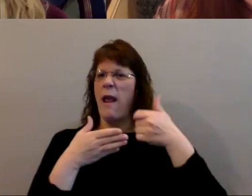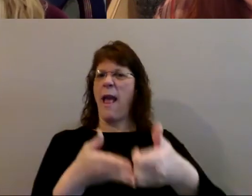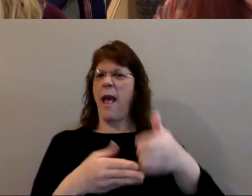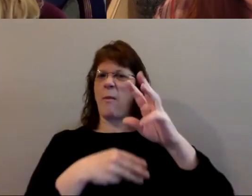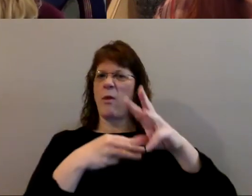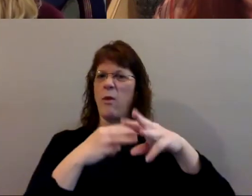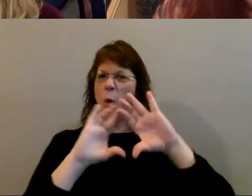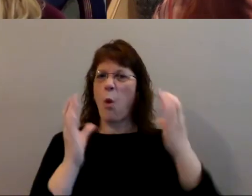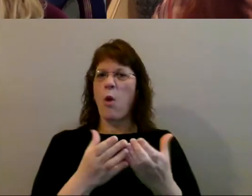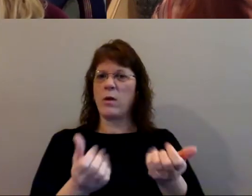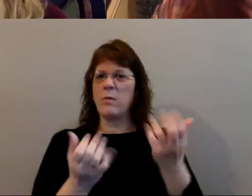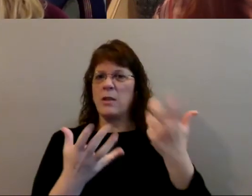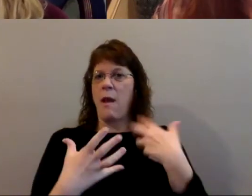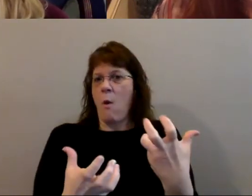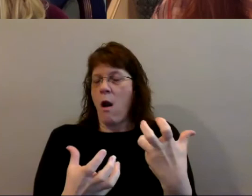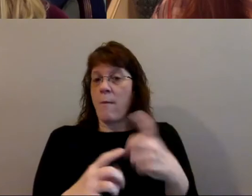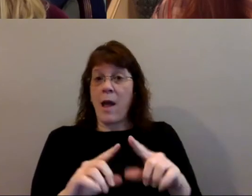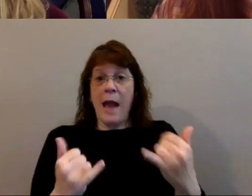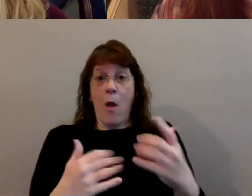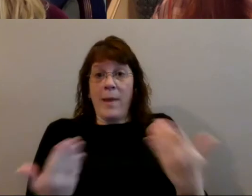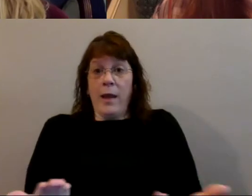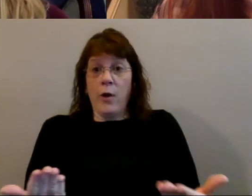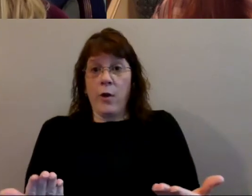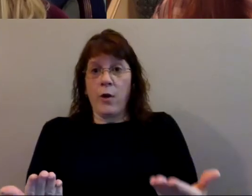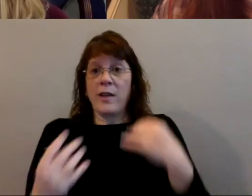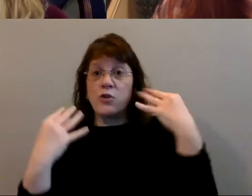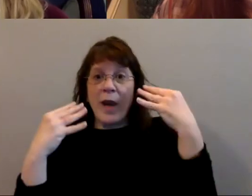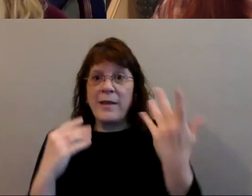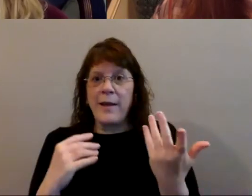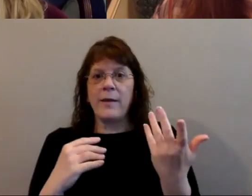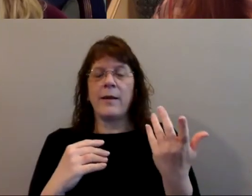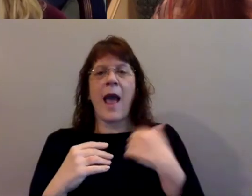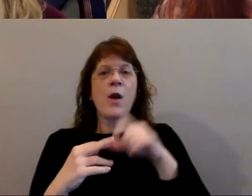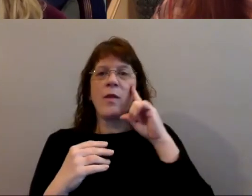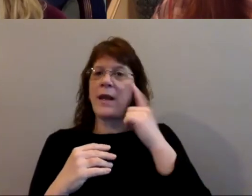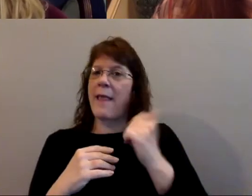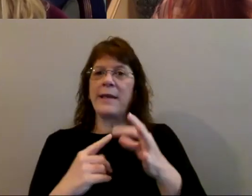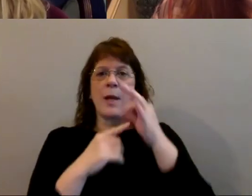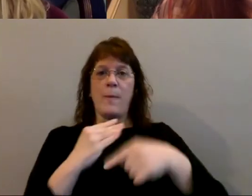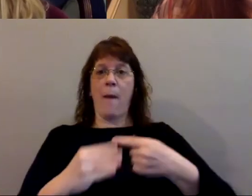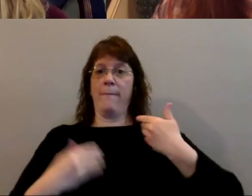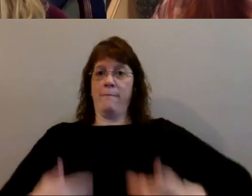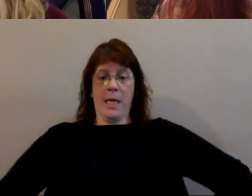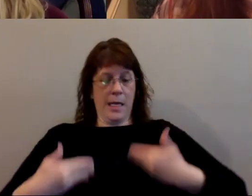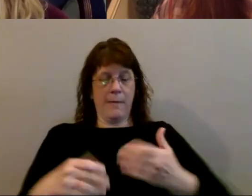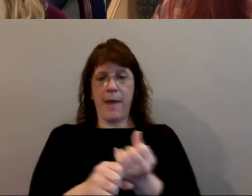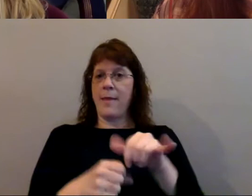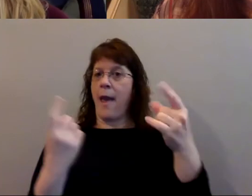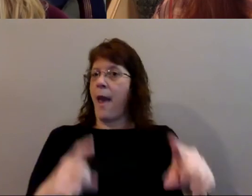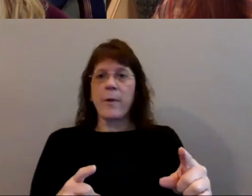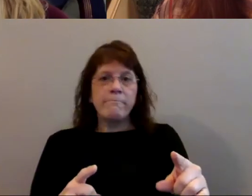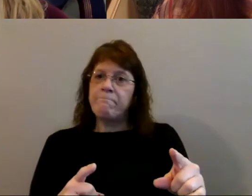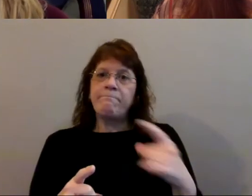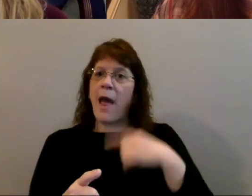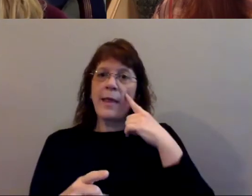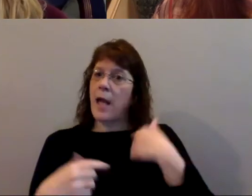I'm here, and it's kind of crazy. And I don't think there's anything special about me that made that happen. I think it's just